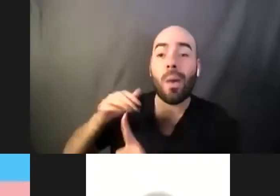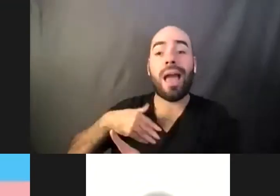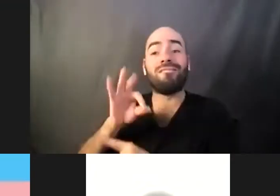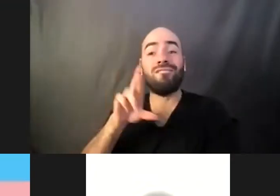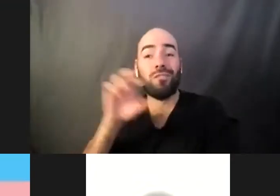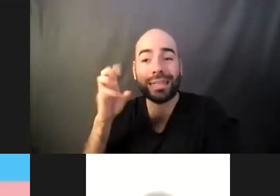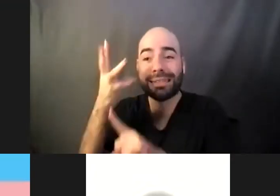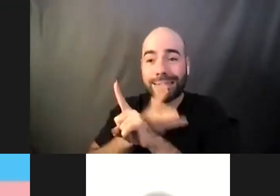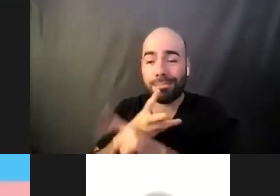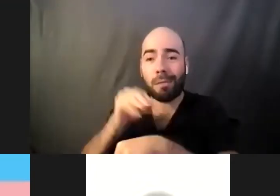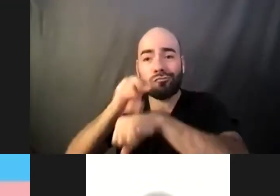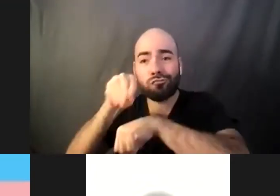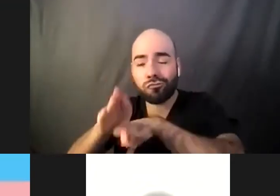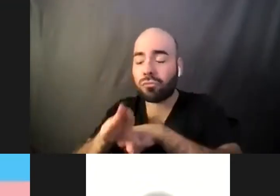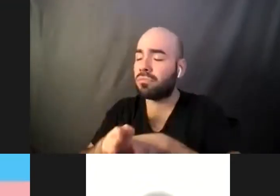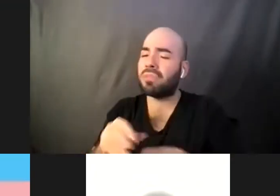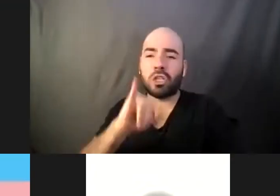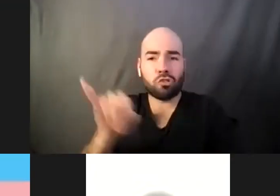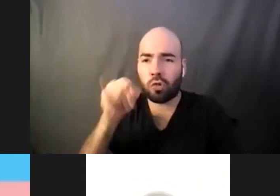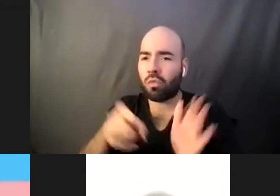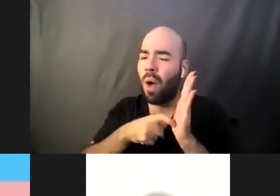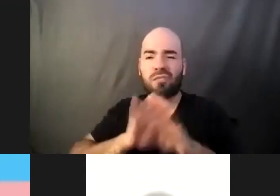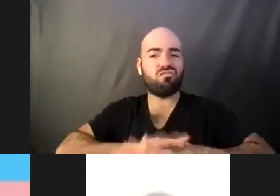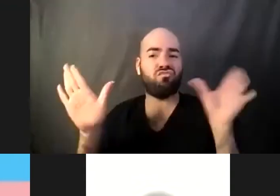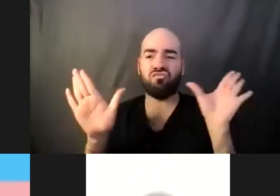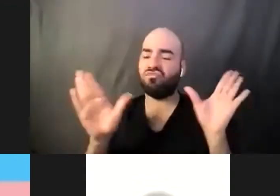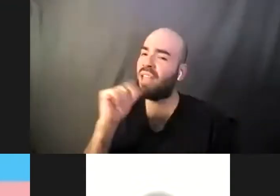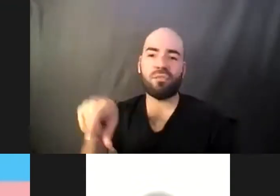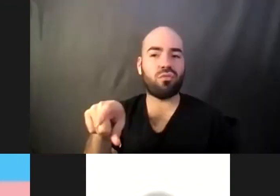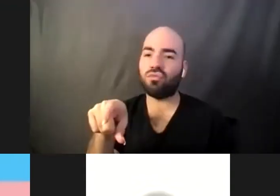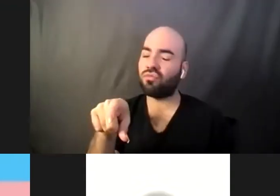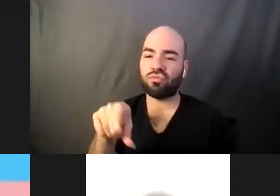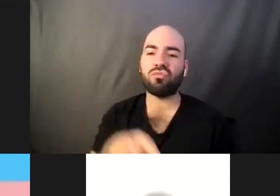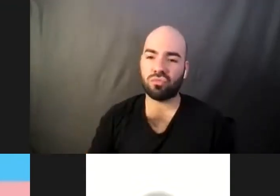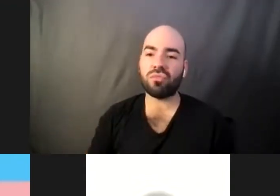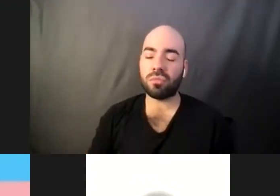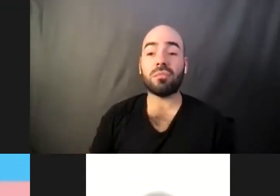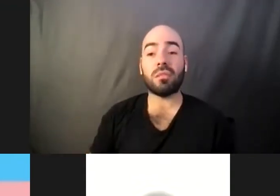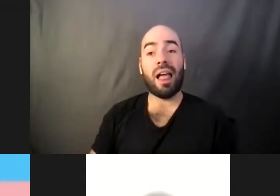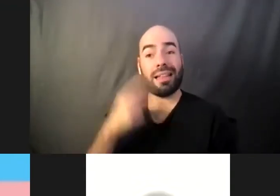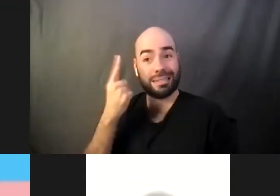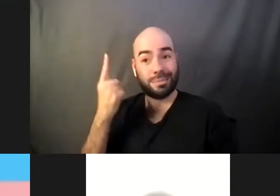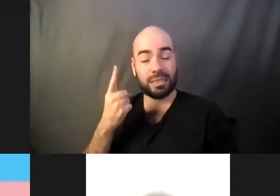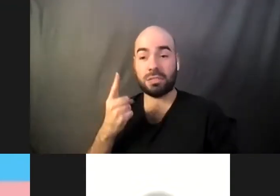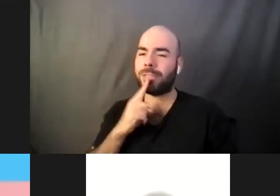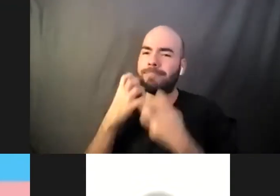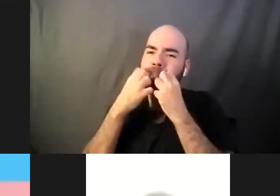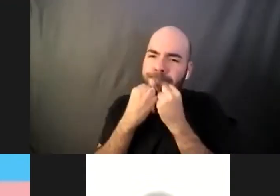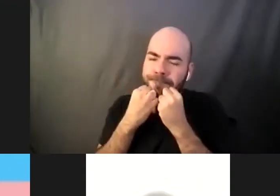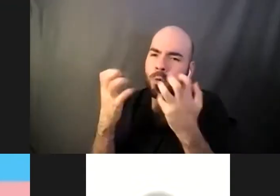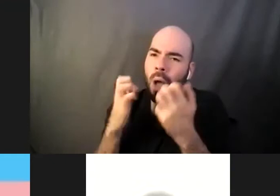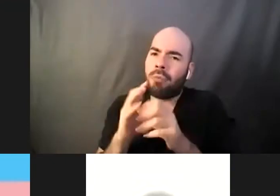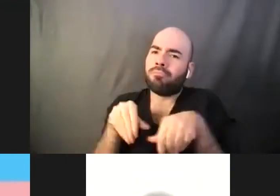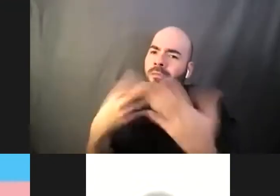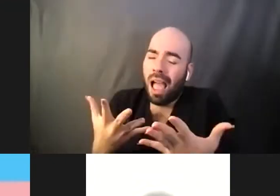for insurance. You absolutely do not need parents. That is beautiful. That is beautiful. Which was something that was really dear to our heart, because sometimes